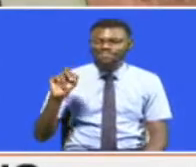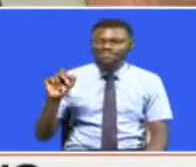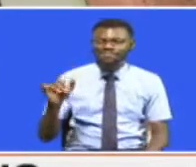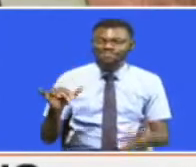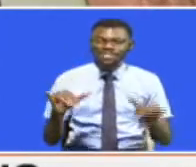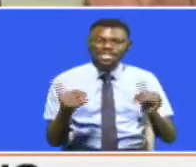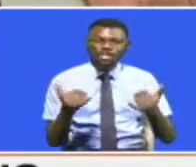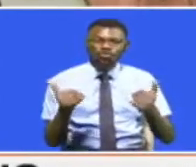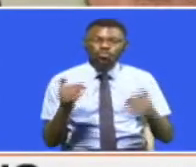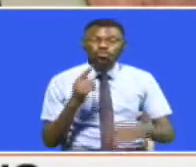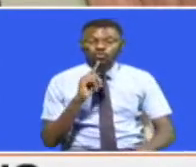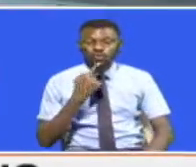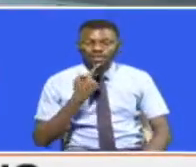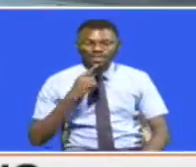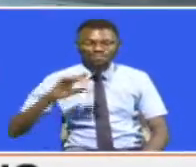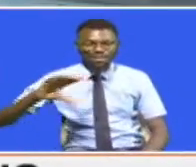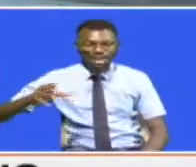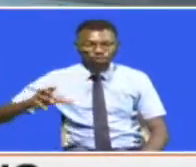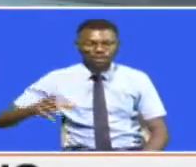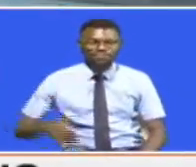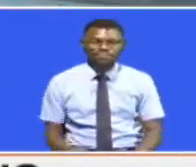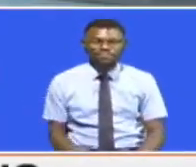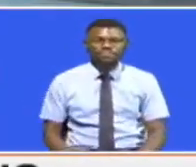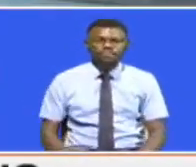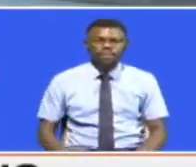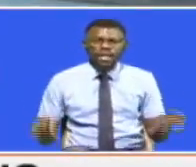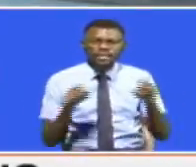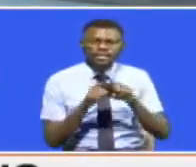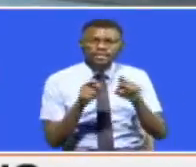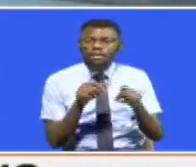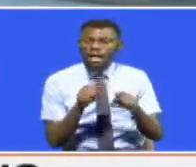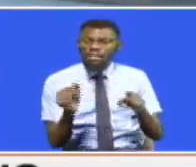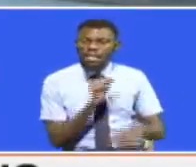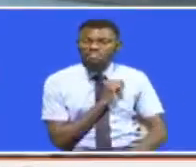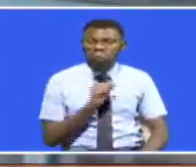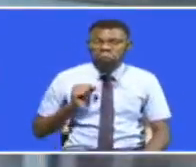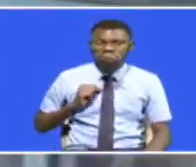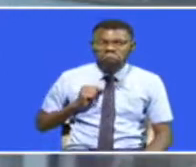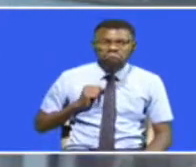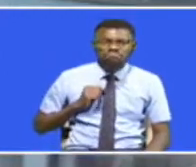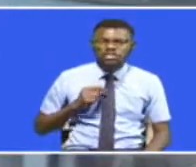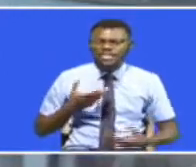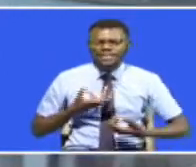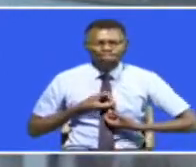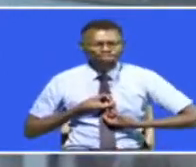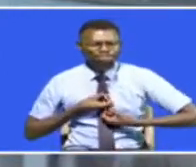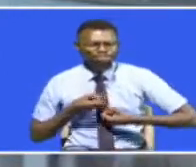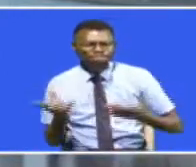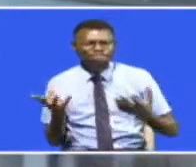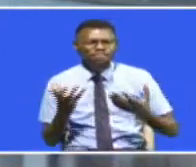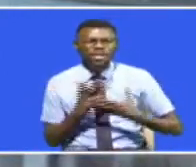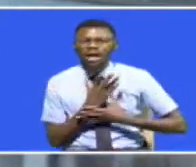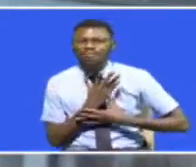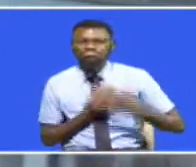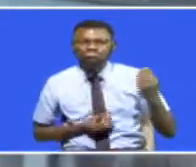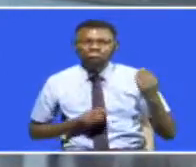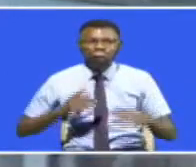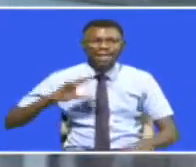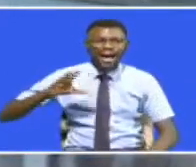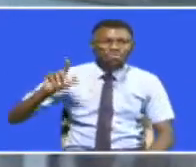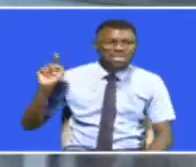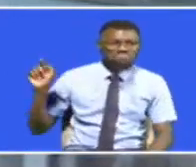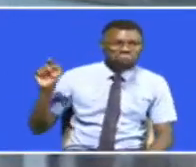News, Turkana County. Meanwhile, a section of senators have expressed dissatisfaction with how counties are